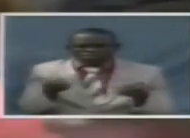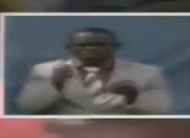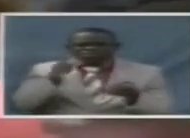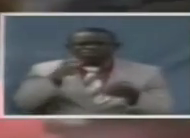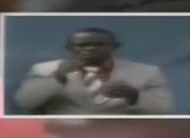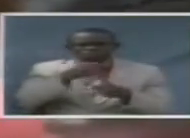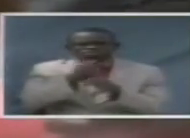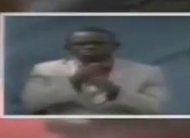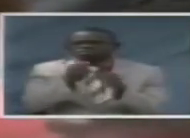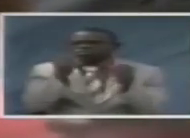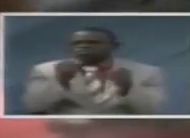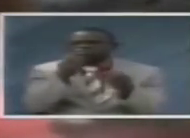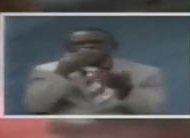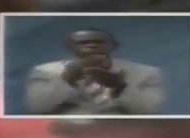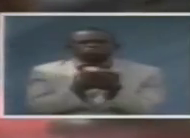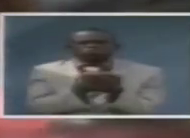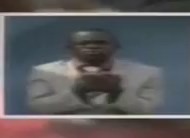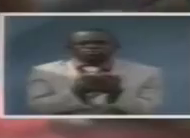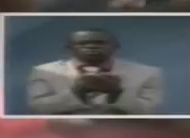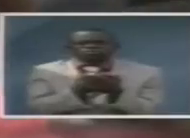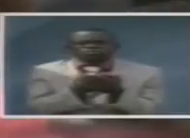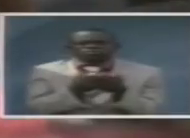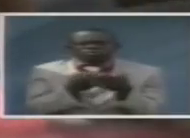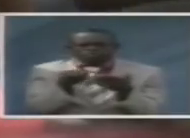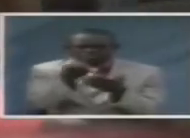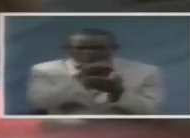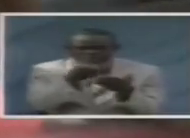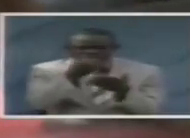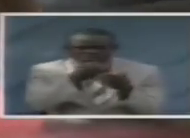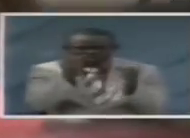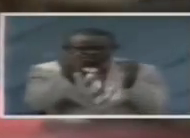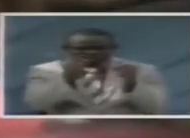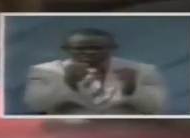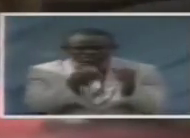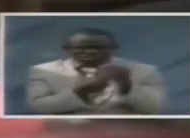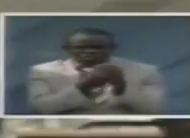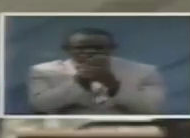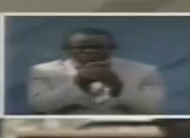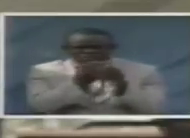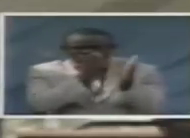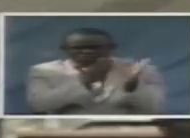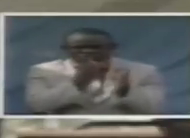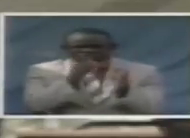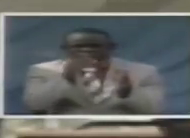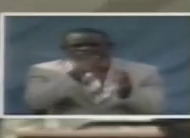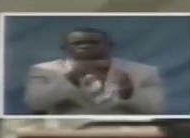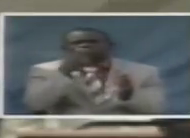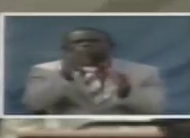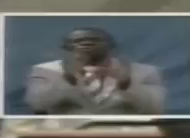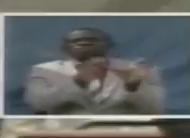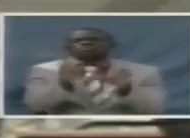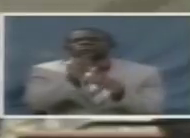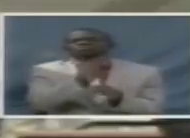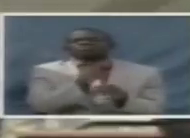policy and structural reforms as outlined in the Economic Stabilization and Growth Plan. Mr.